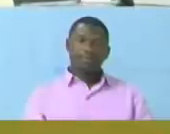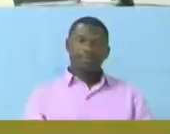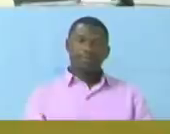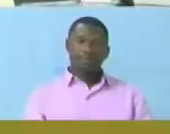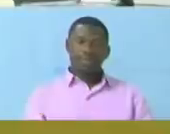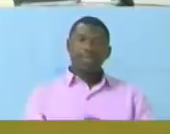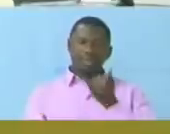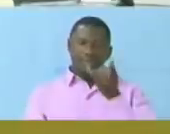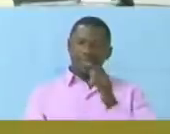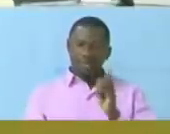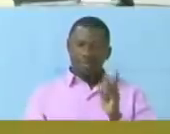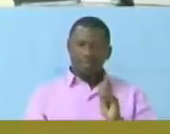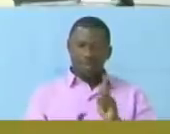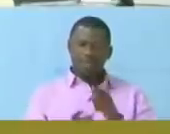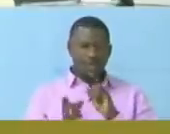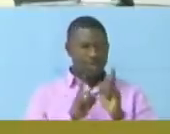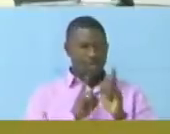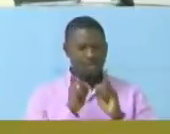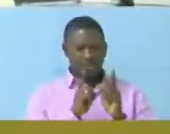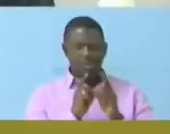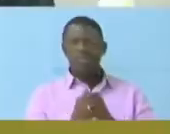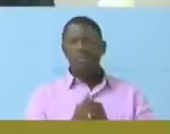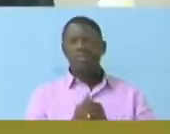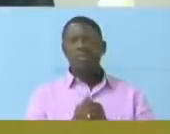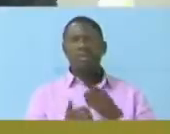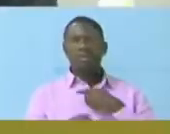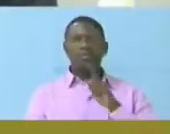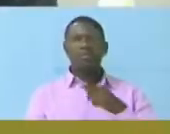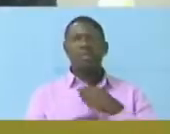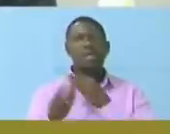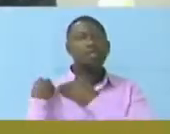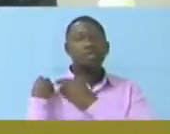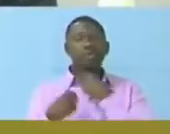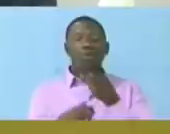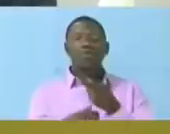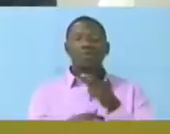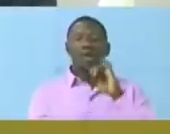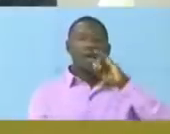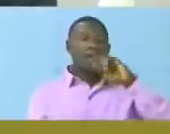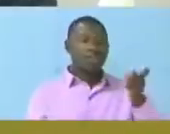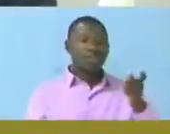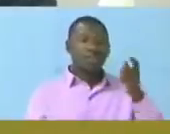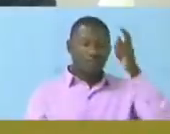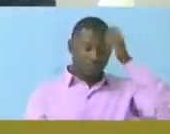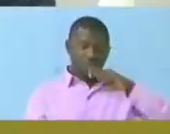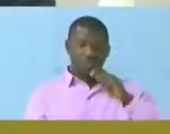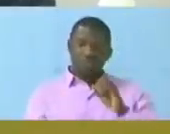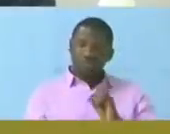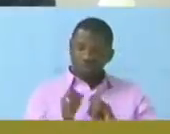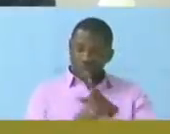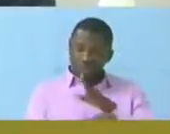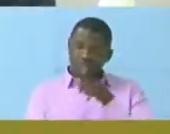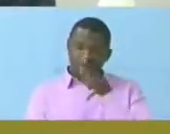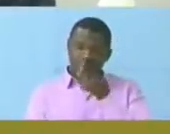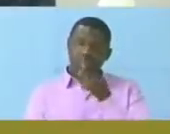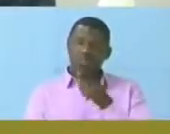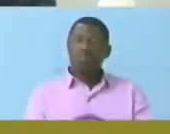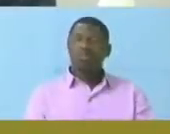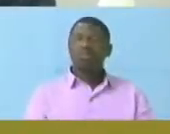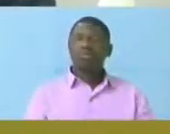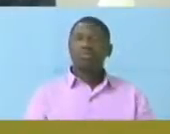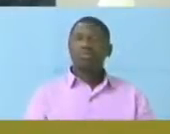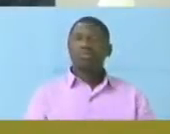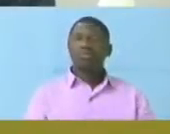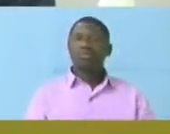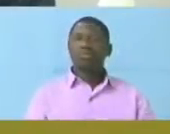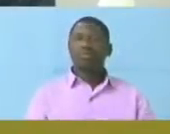Precisely my point. And it would be for the IGP to instruct you. It was IGP. And